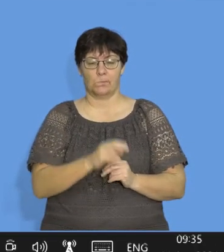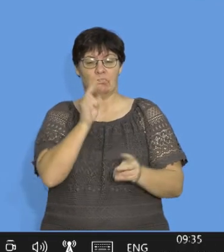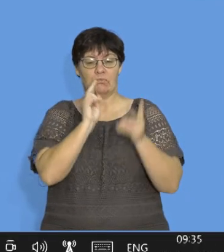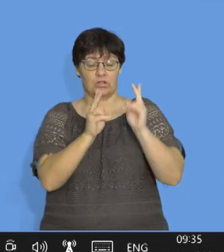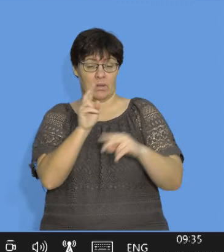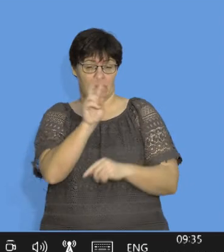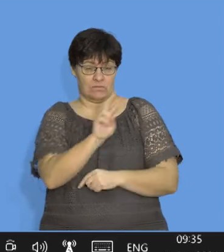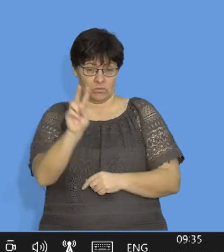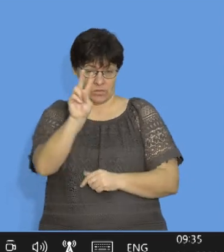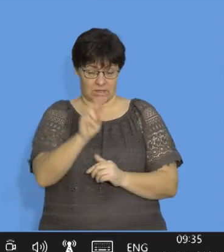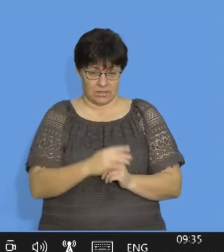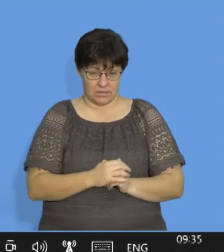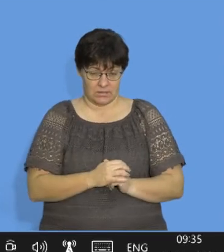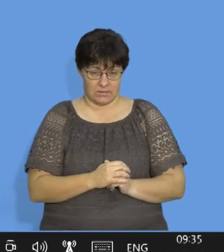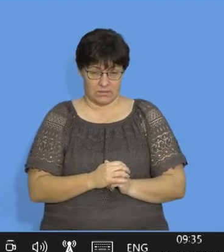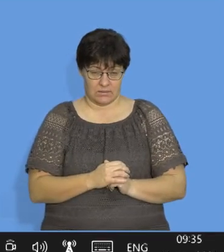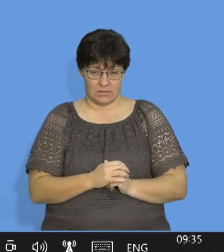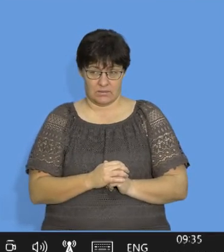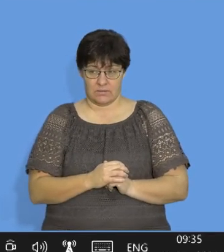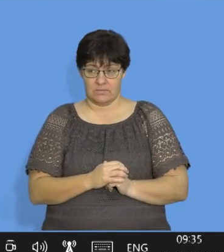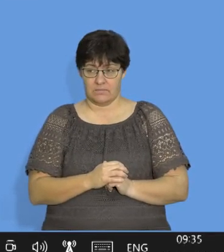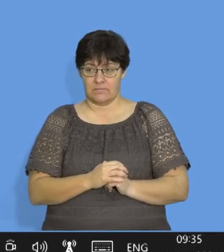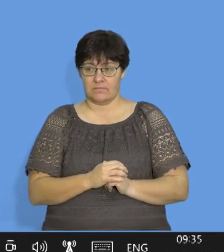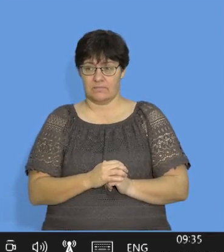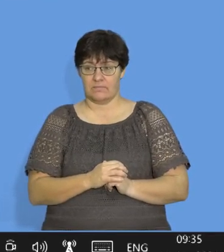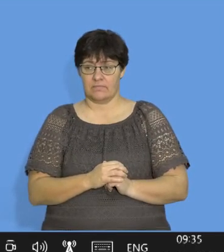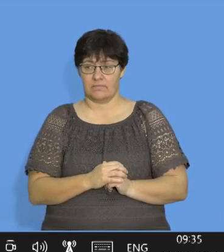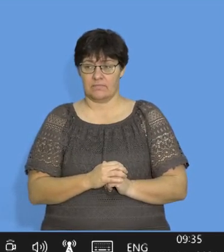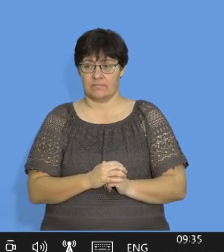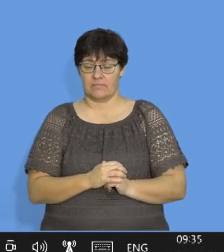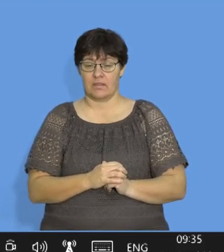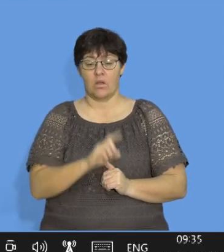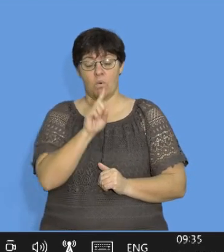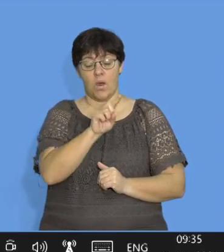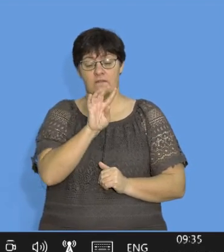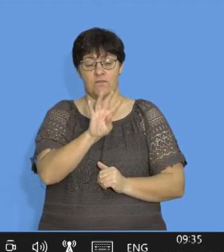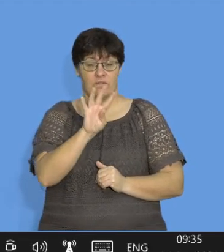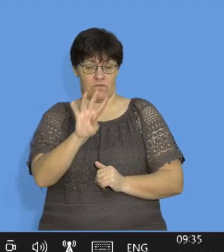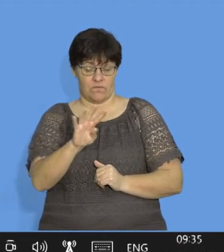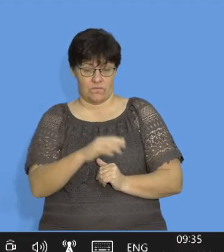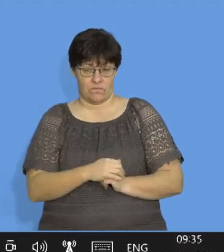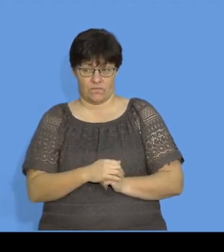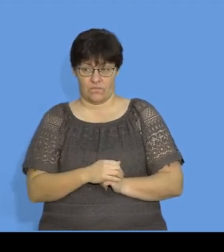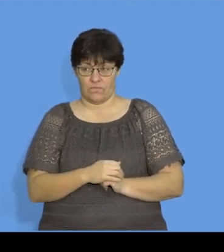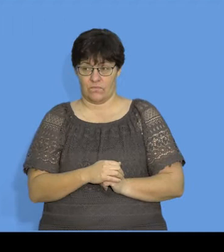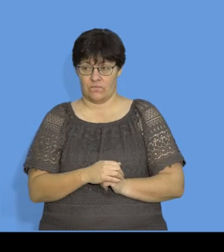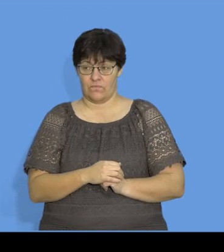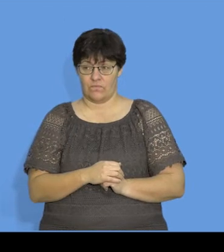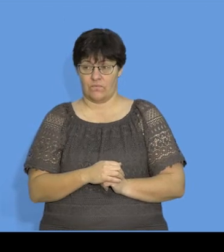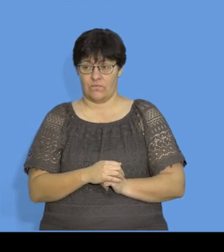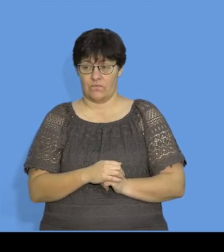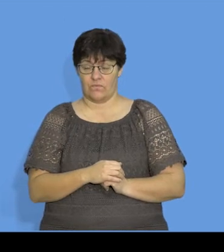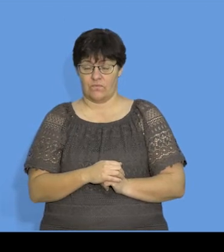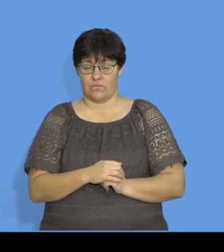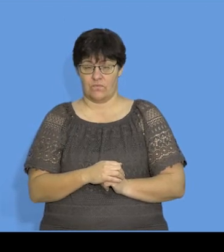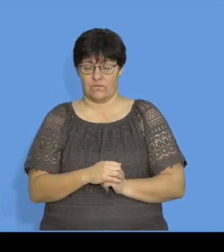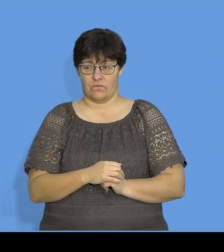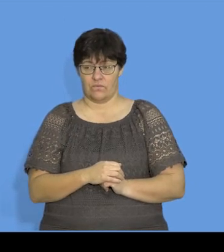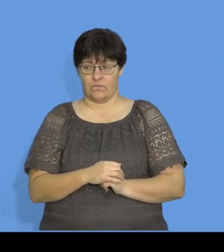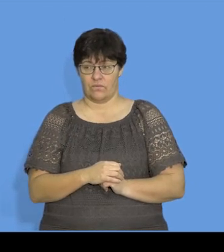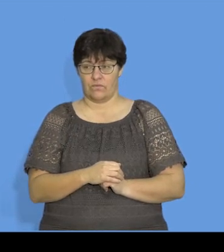12 squared, wrong one, there we go, is 144. So